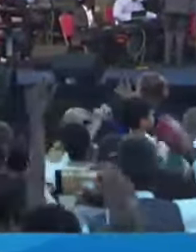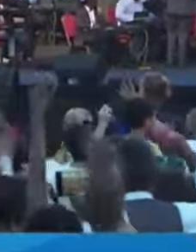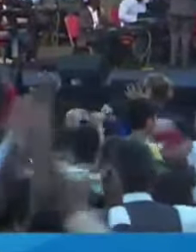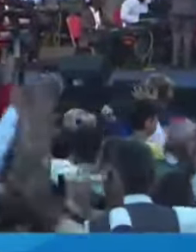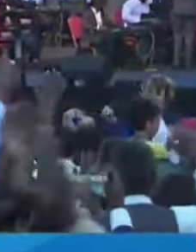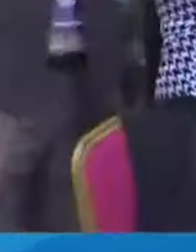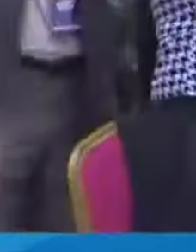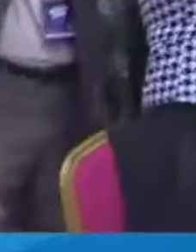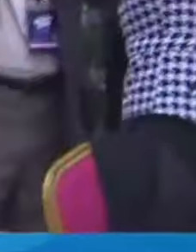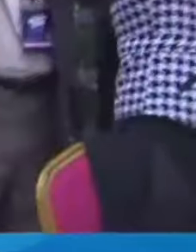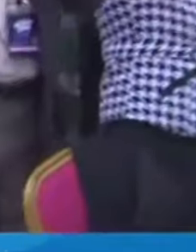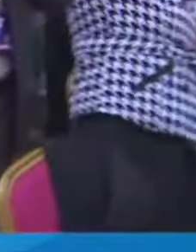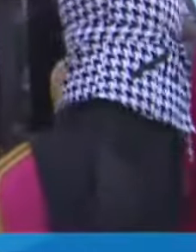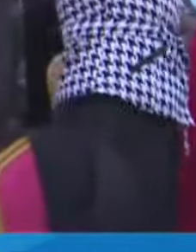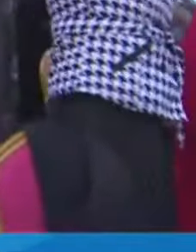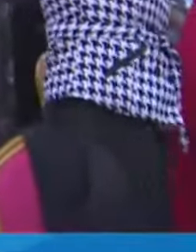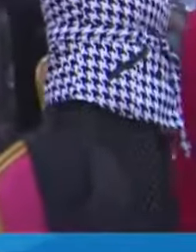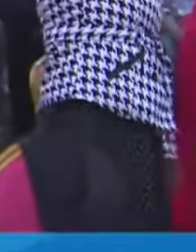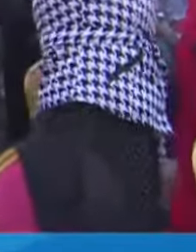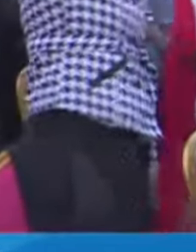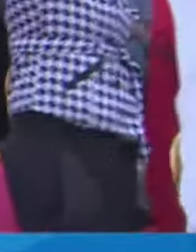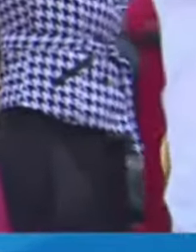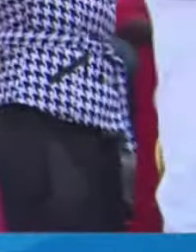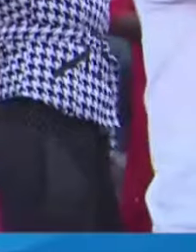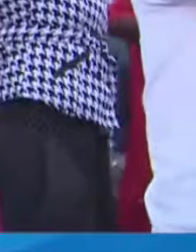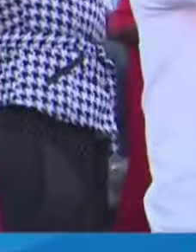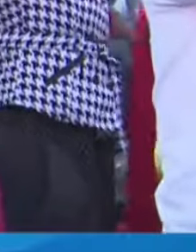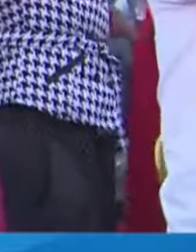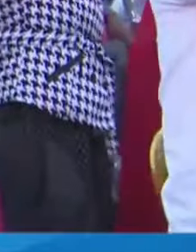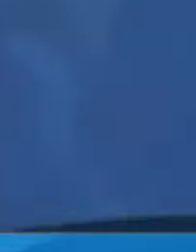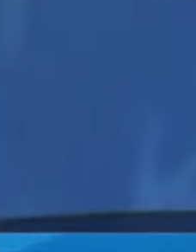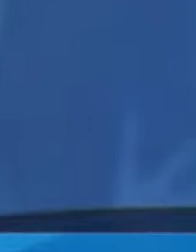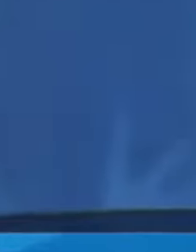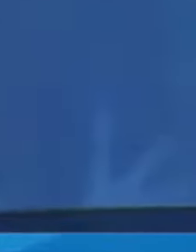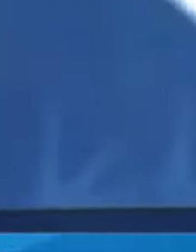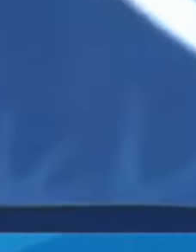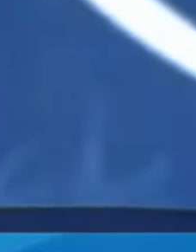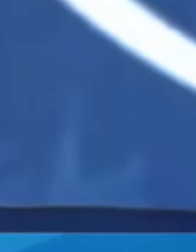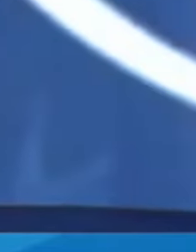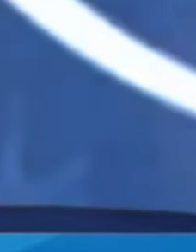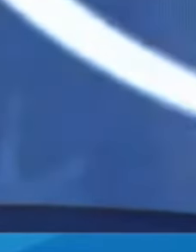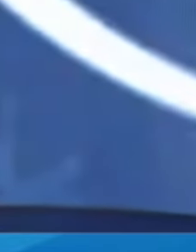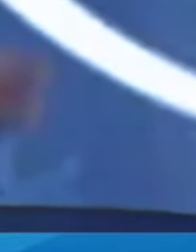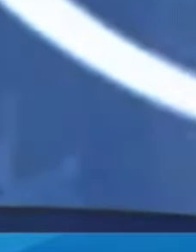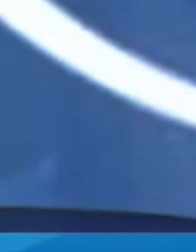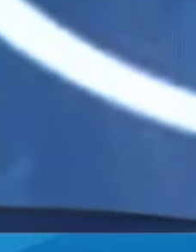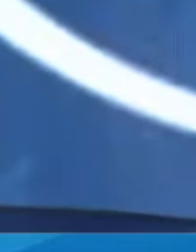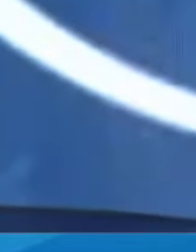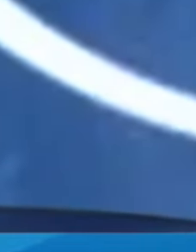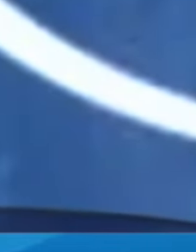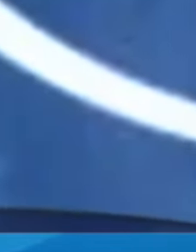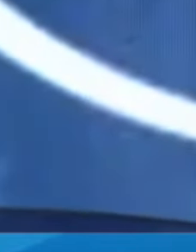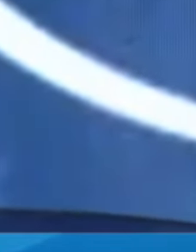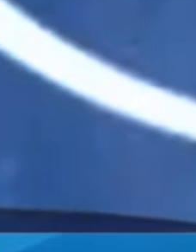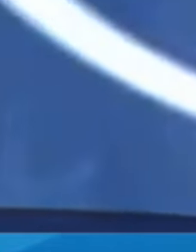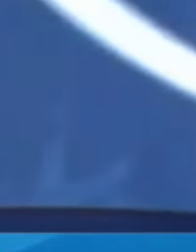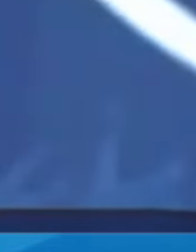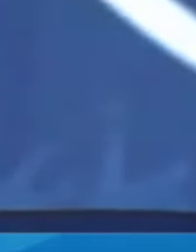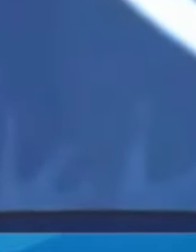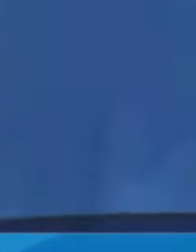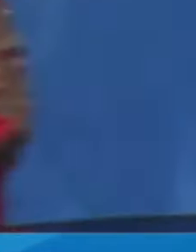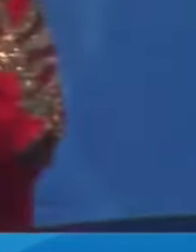W your hands and hold it night that name is a miracle we worship you